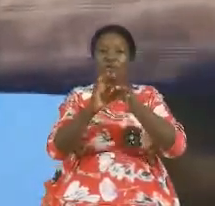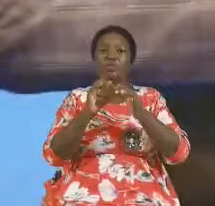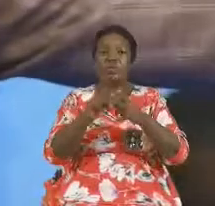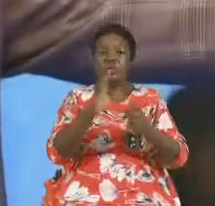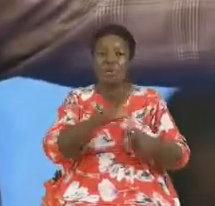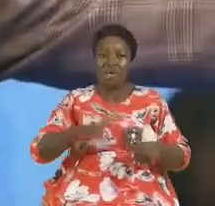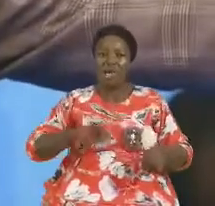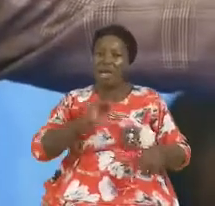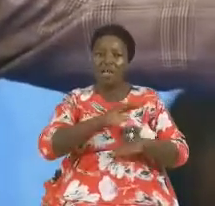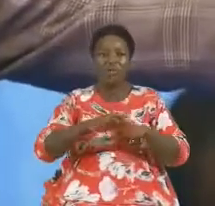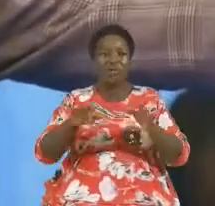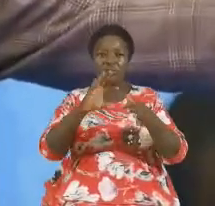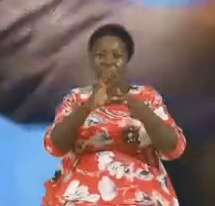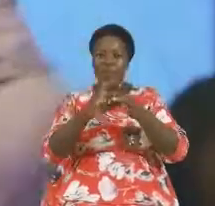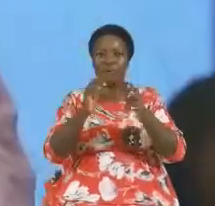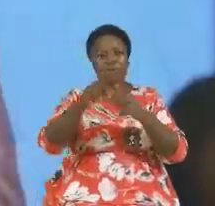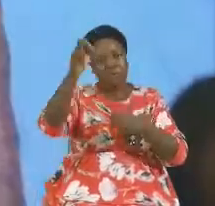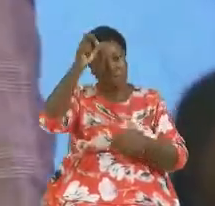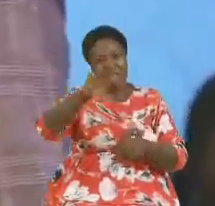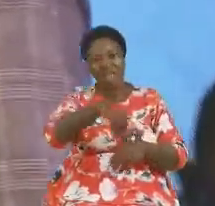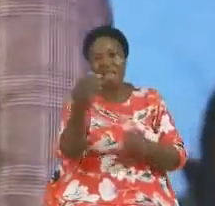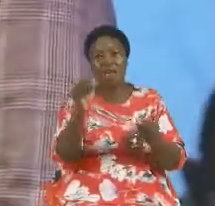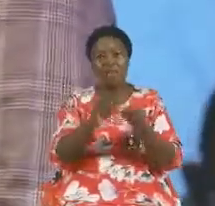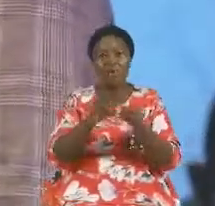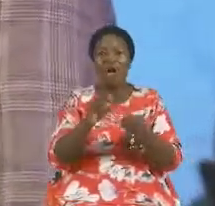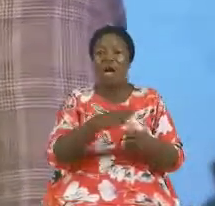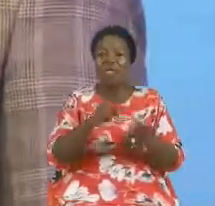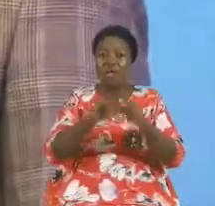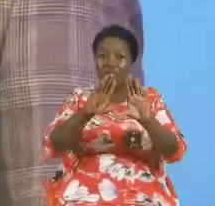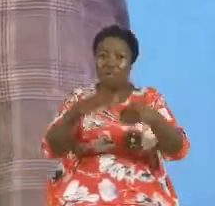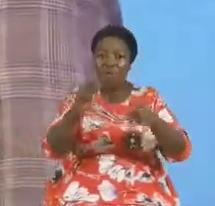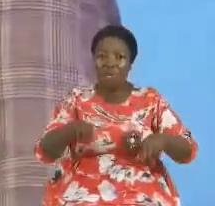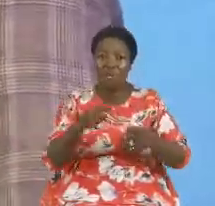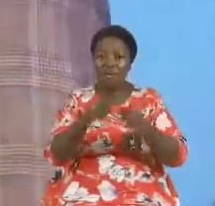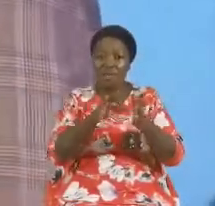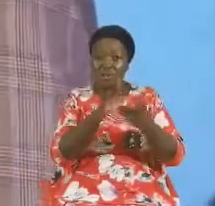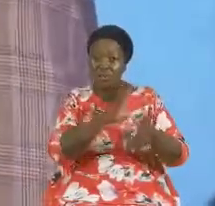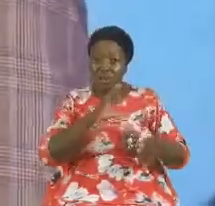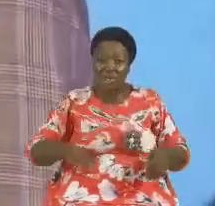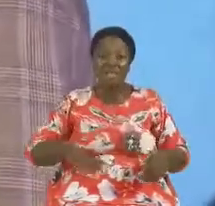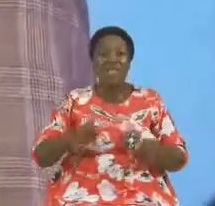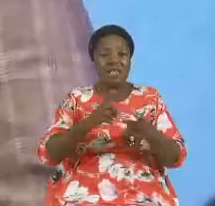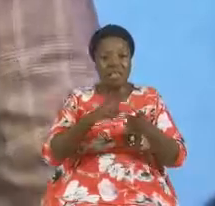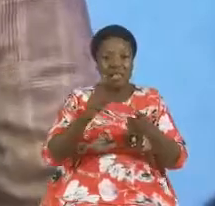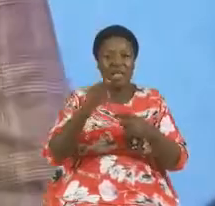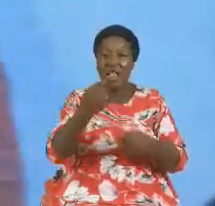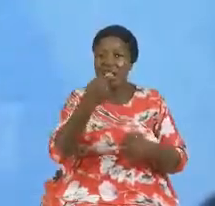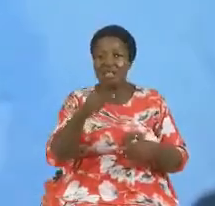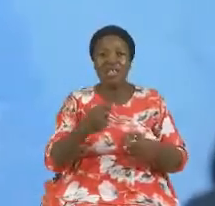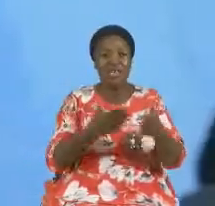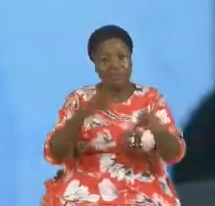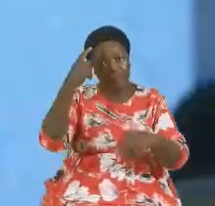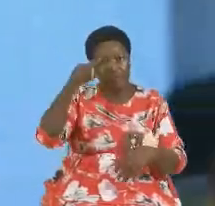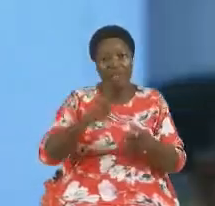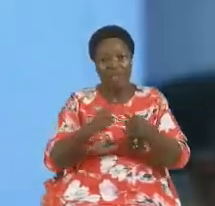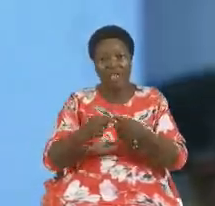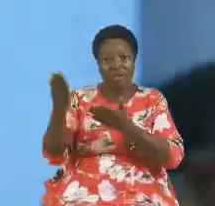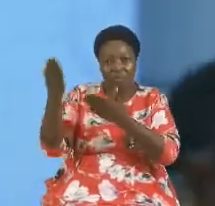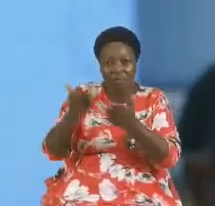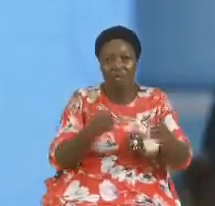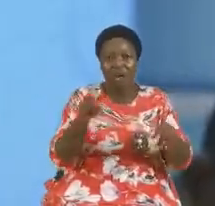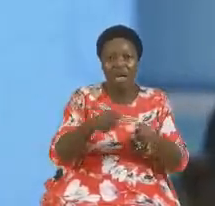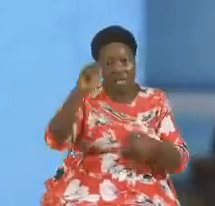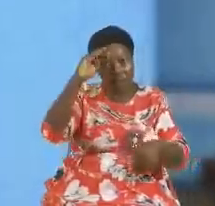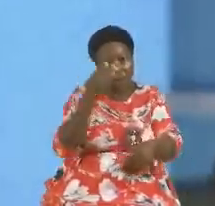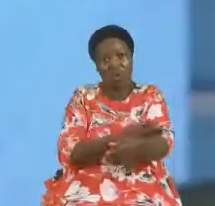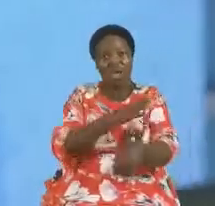surrender, I belong to Christ, I do not belong to Satan anymore, and you give your life to the Lord, he has tasted death for